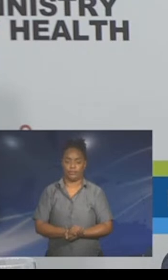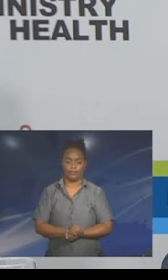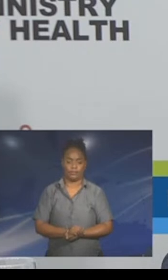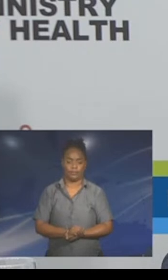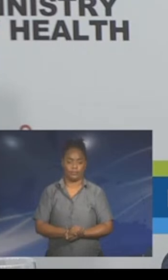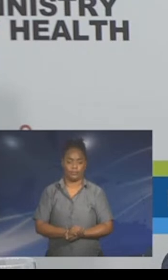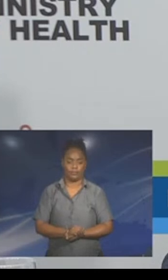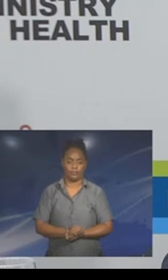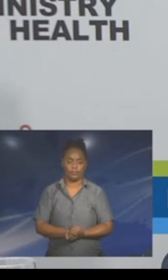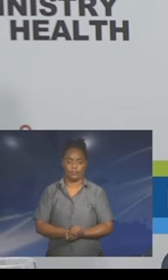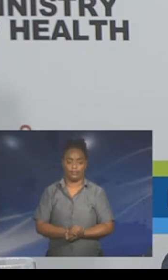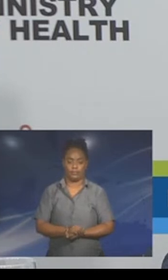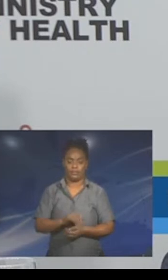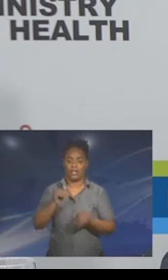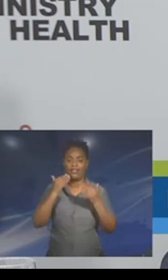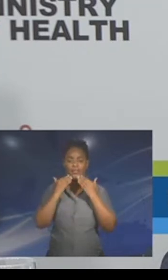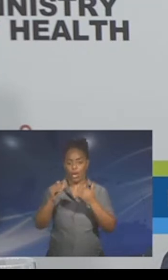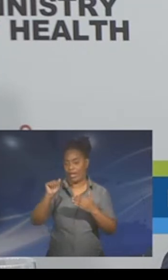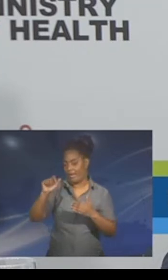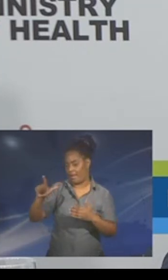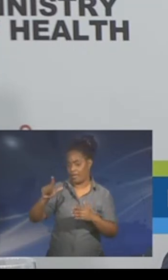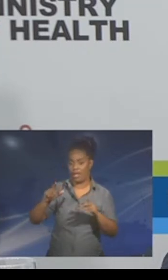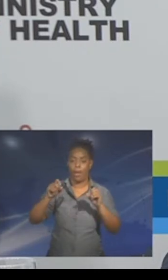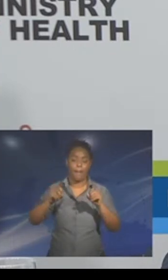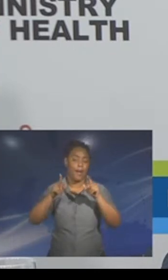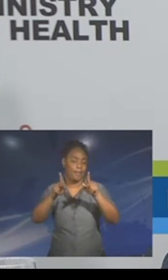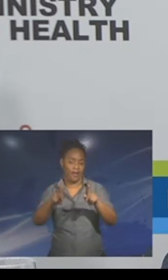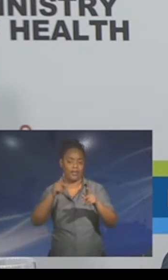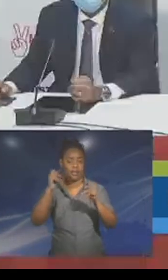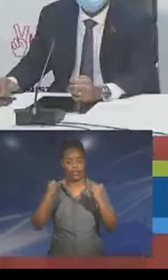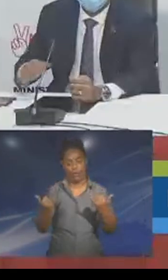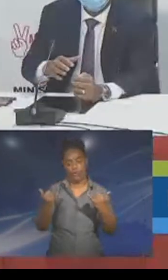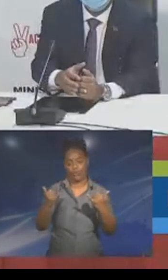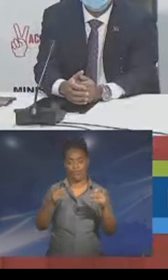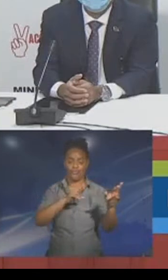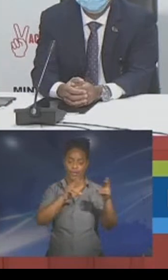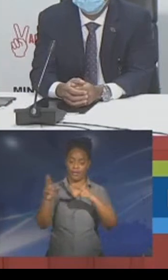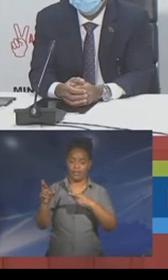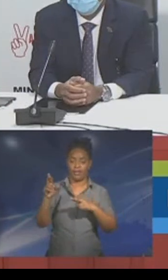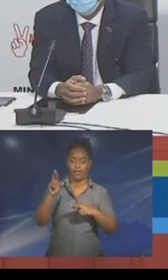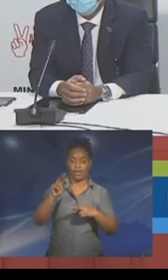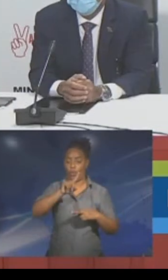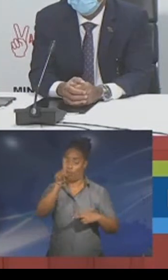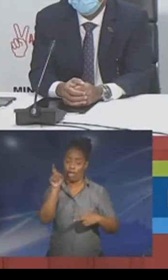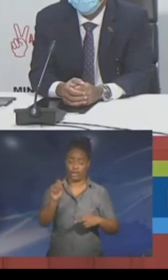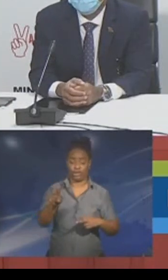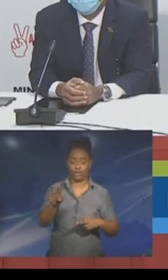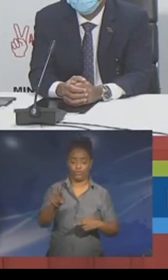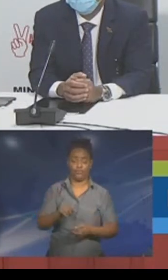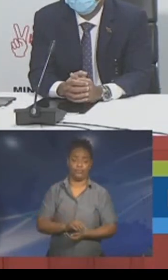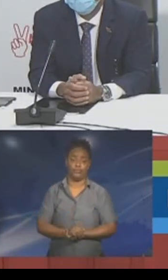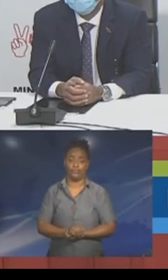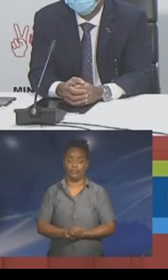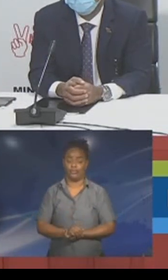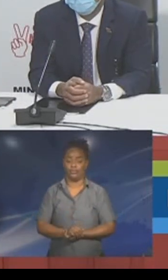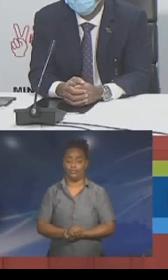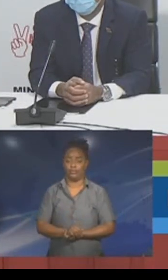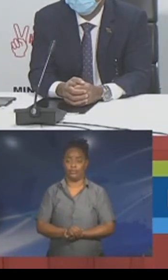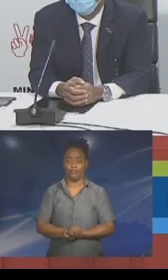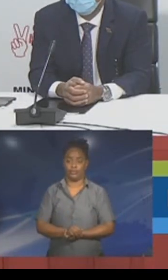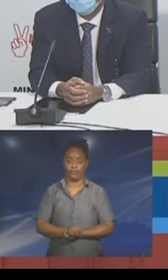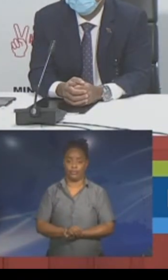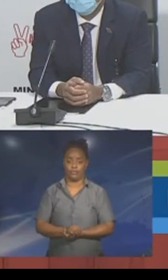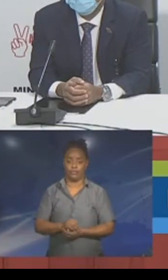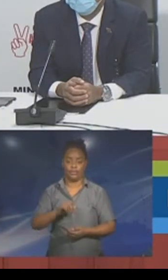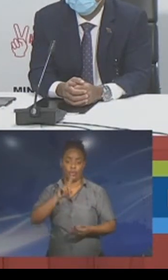So Al, I thank you for the opportunity, and I think now we are open for questions. Yes, Minister. Next up is the question and